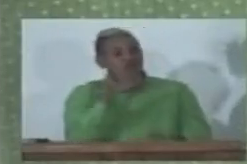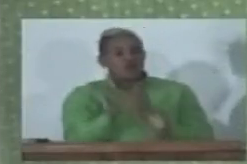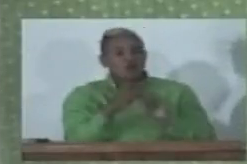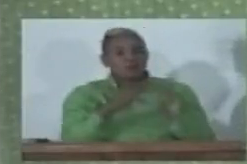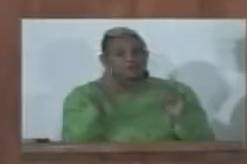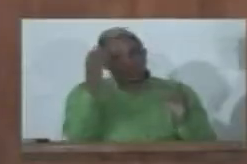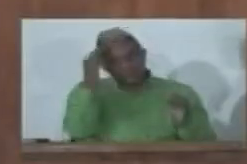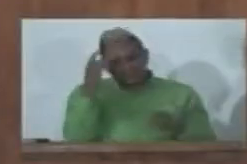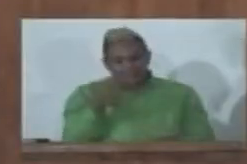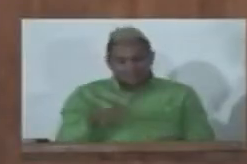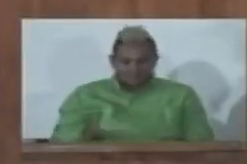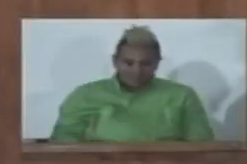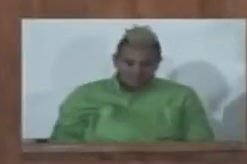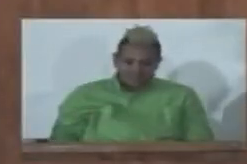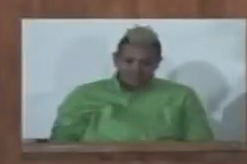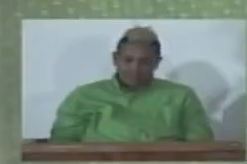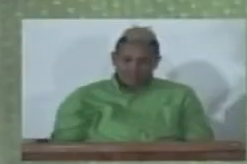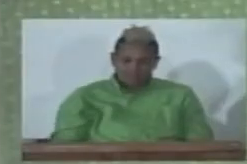these things.